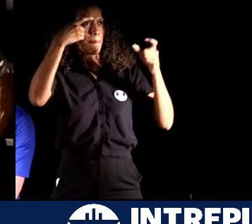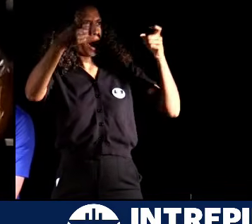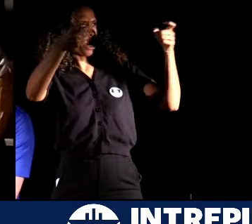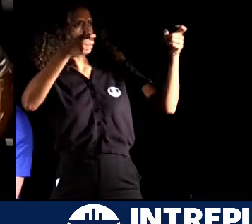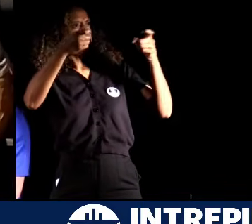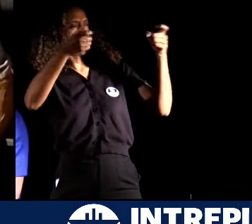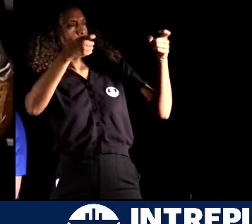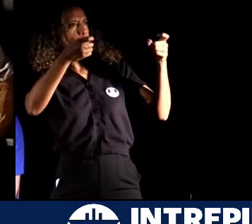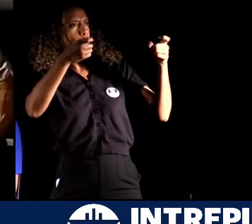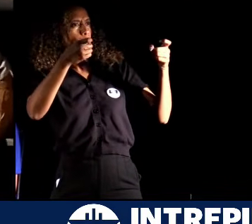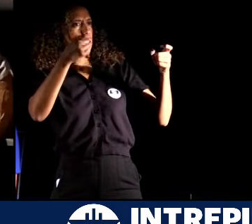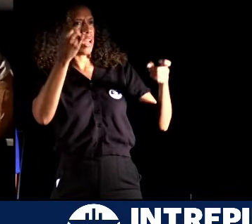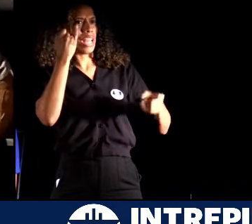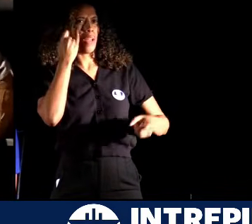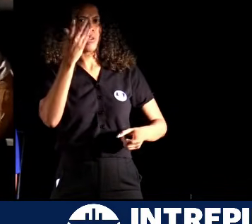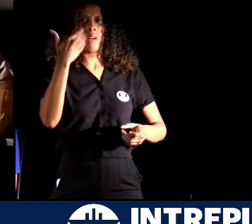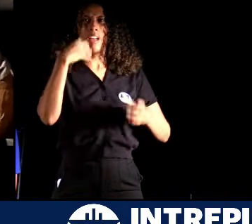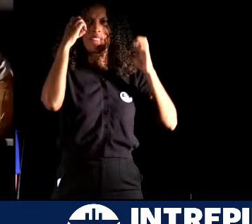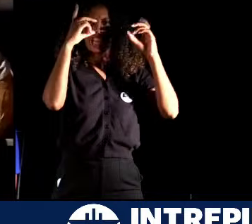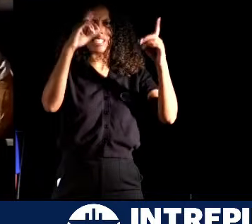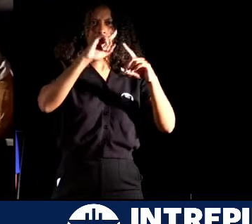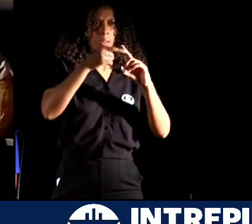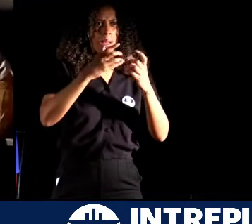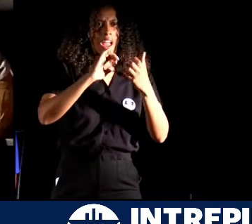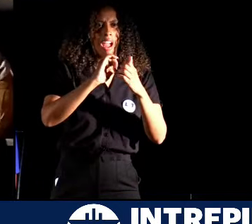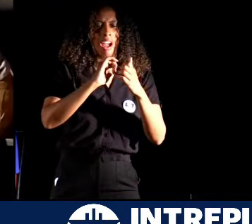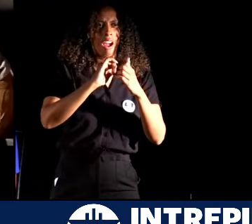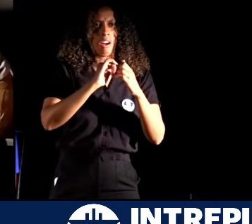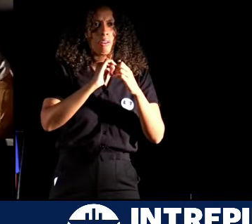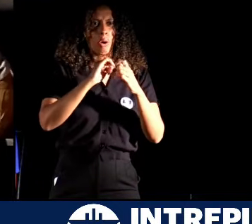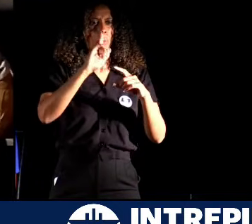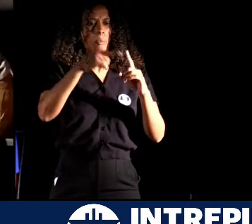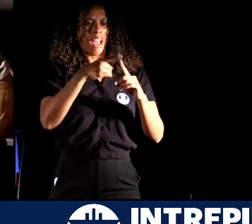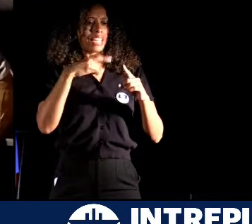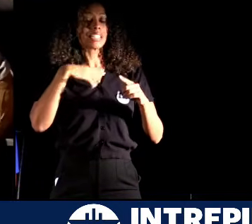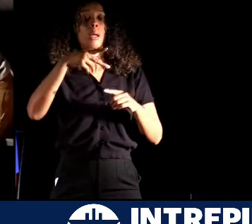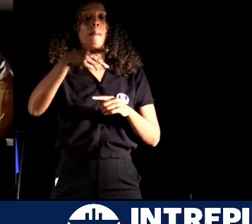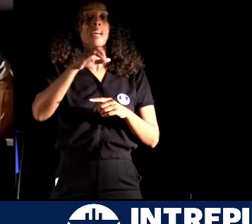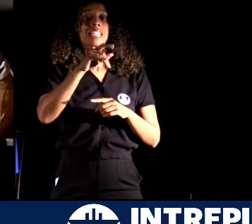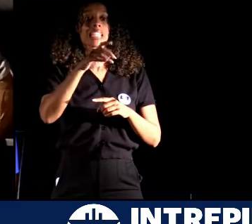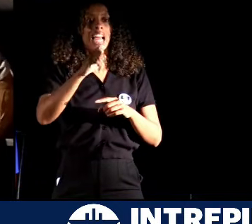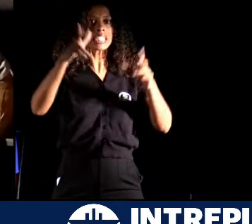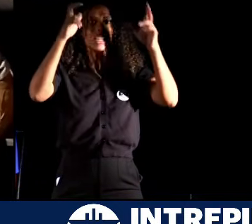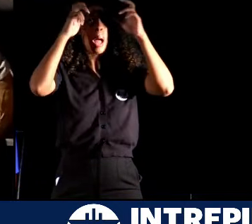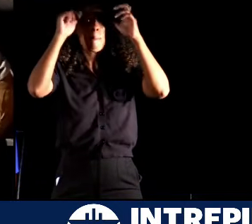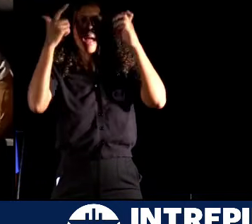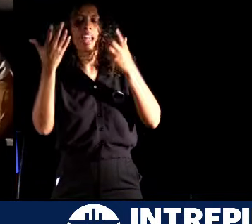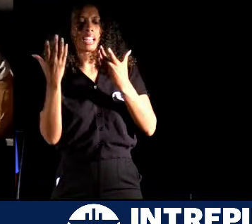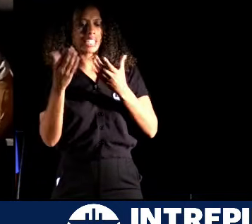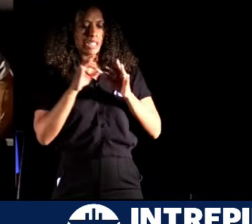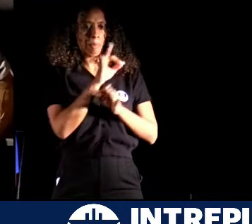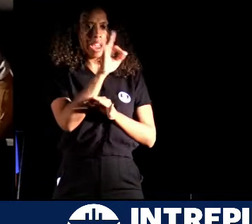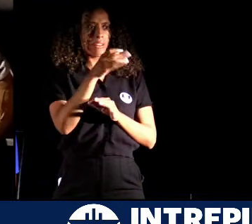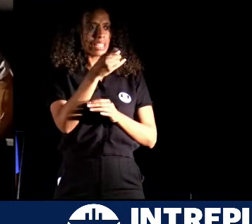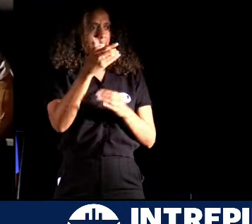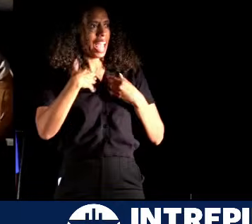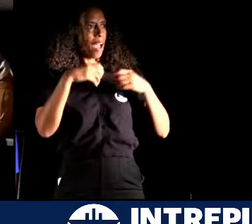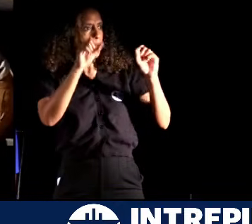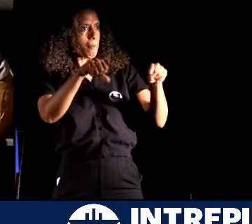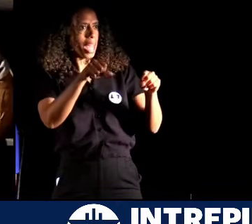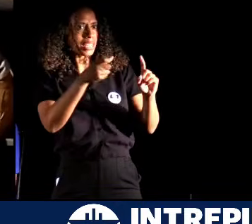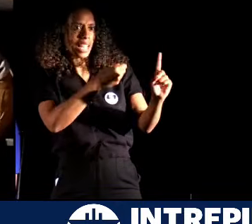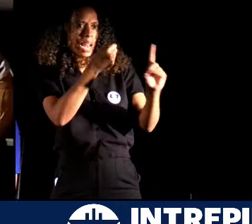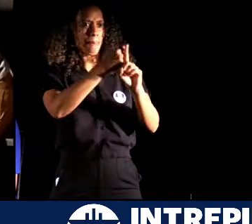you guys have education about how it is when it comes to possessions and demonic entities and how they talk about they have abilities and they're able to